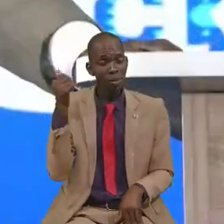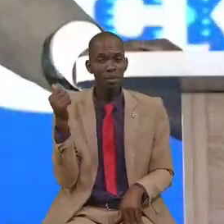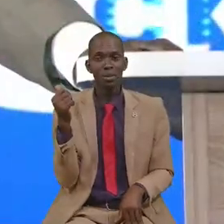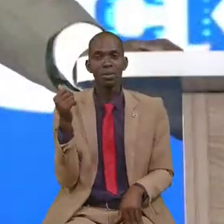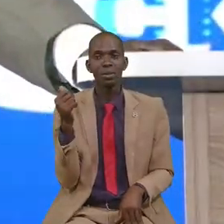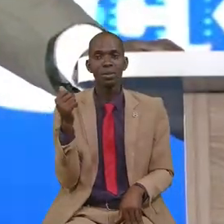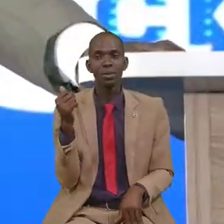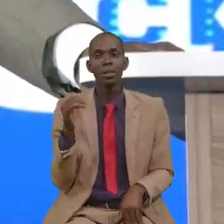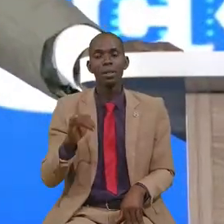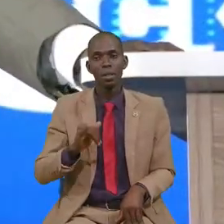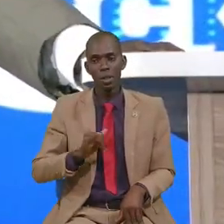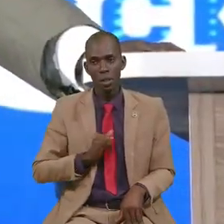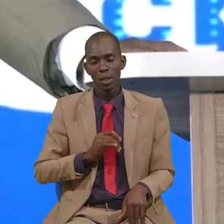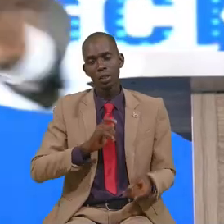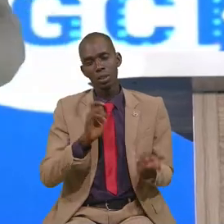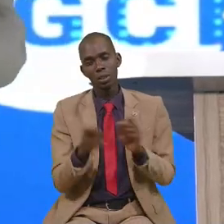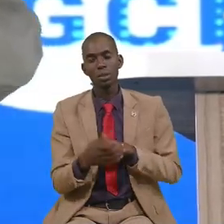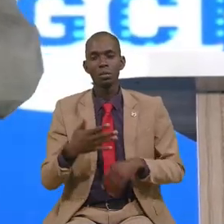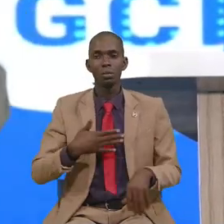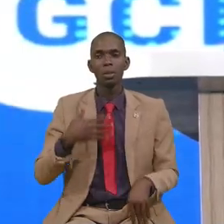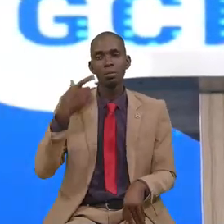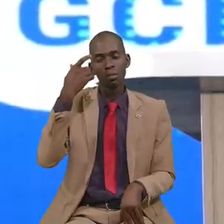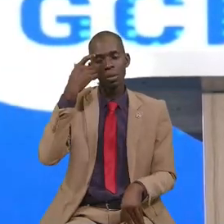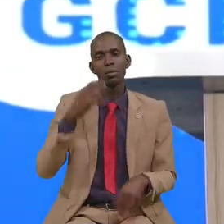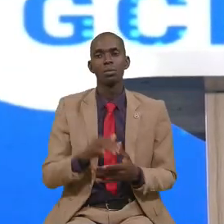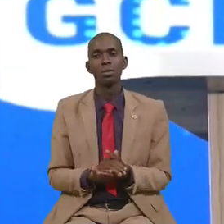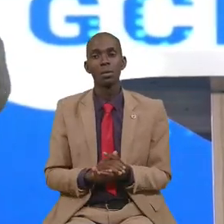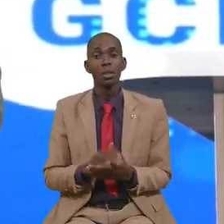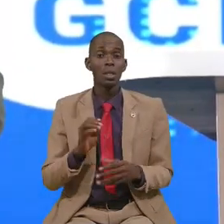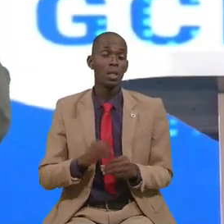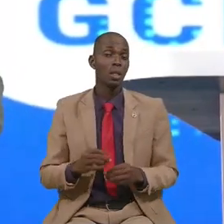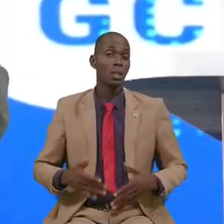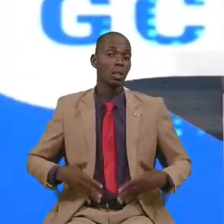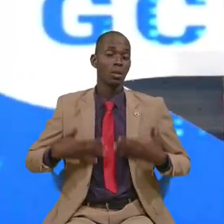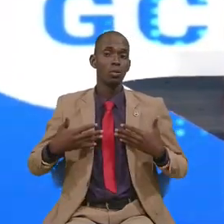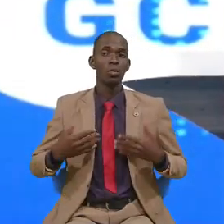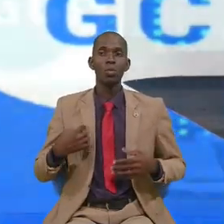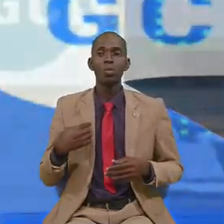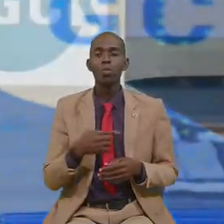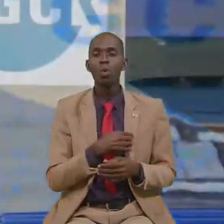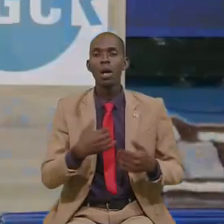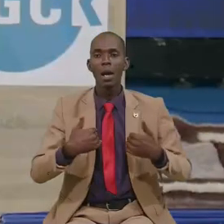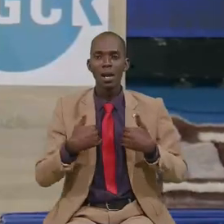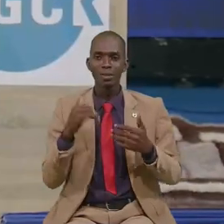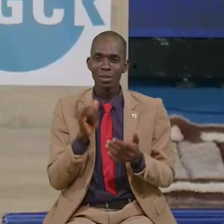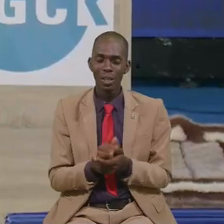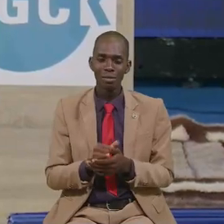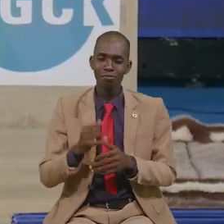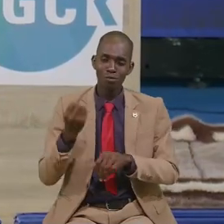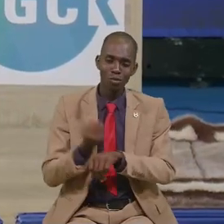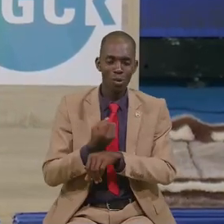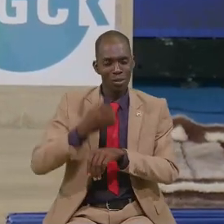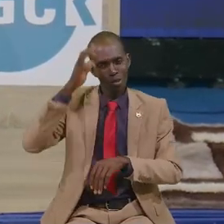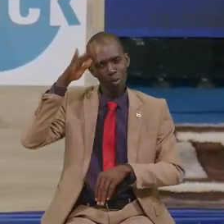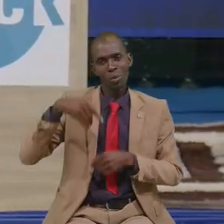because I changed my mind. You know, in life, we have that stony heart. We